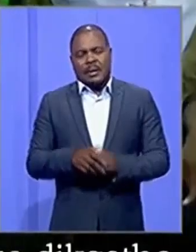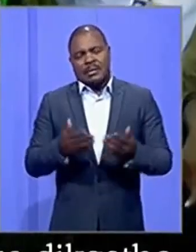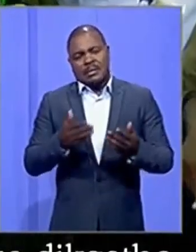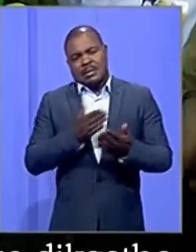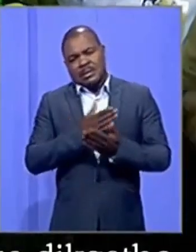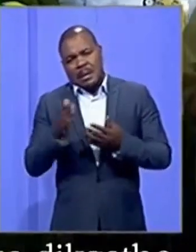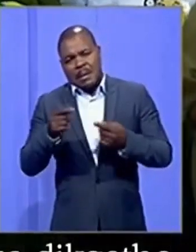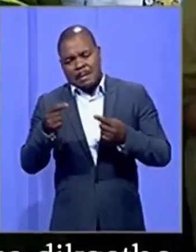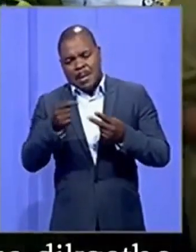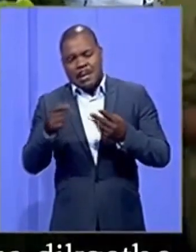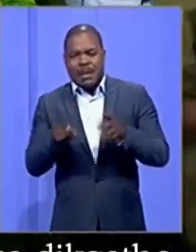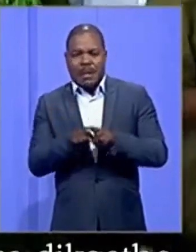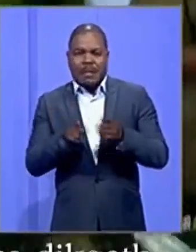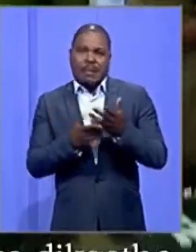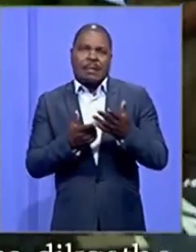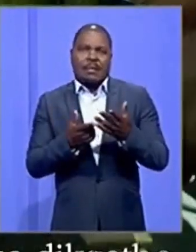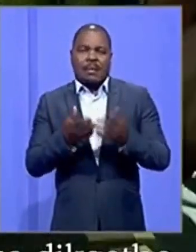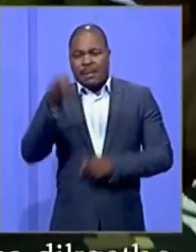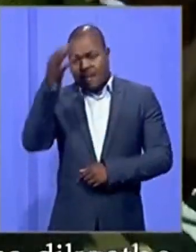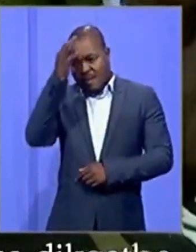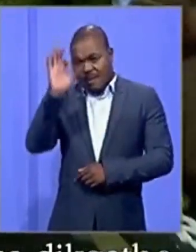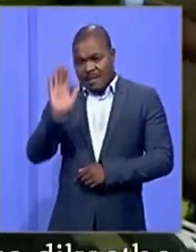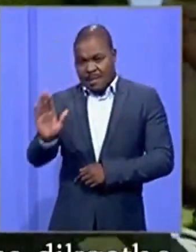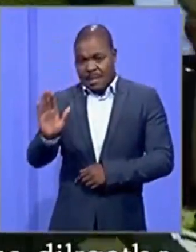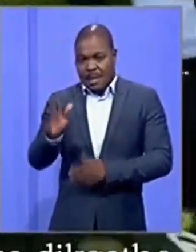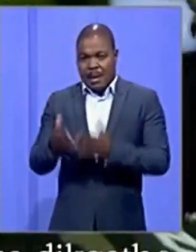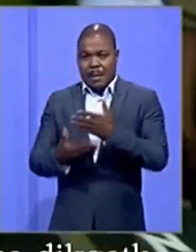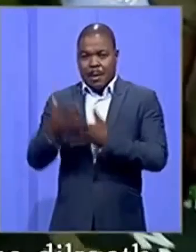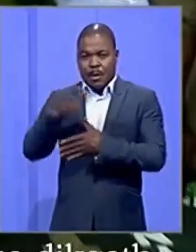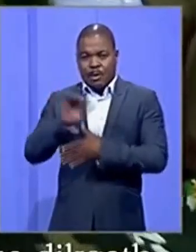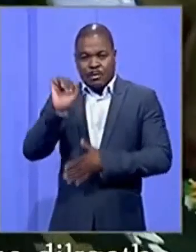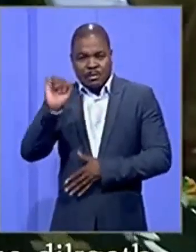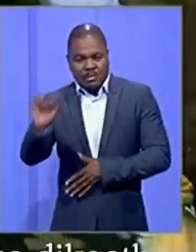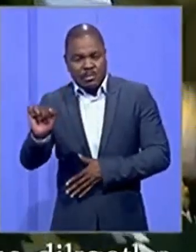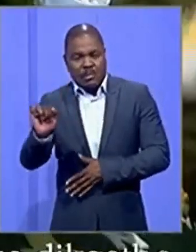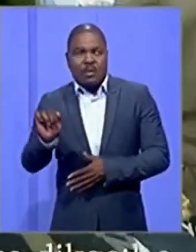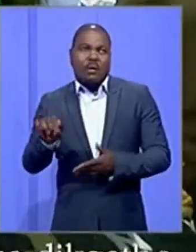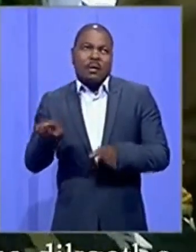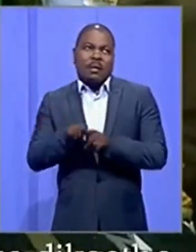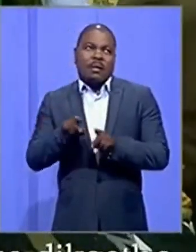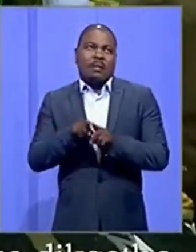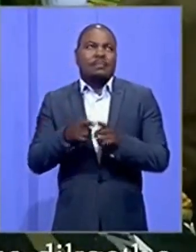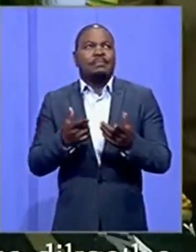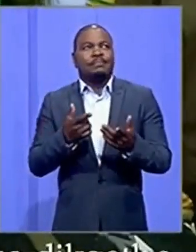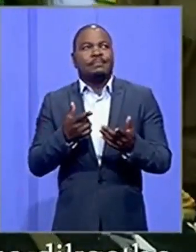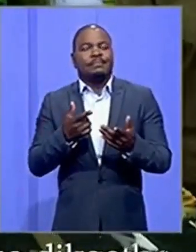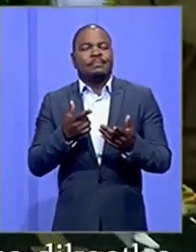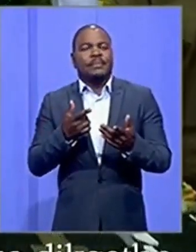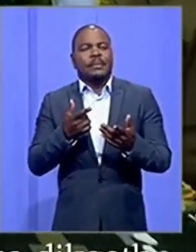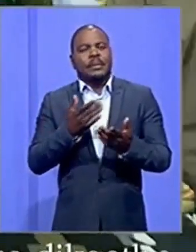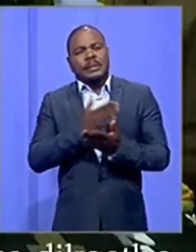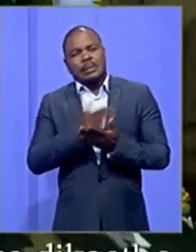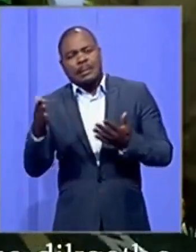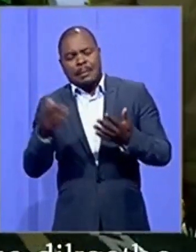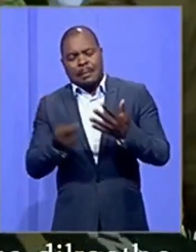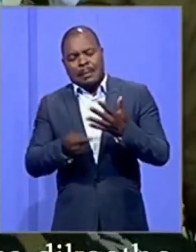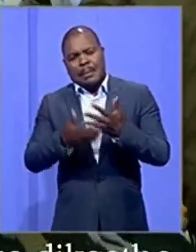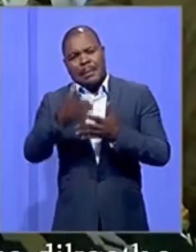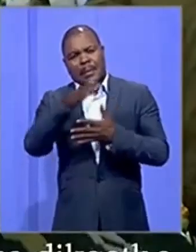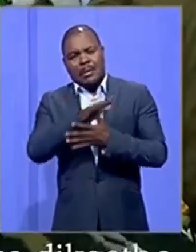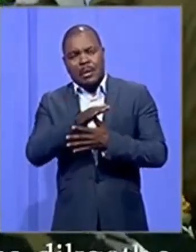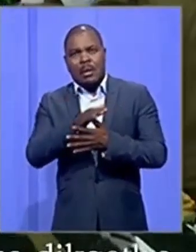di priorities tsa mmuso kapa tse nkana ka re tse ding tsa dintlha tse ileng hore ba di betsa ha di fetolle